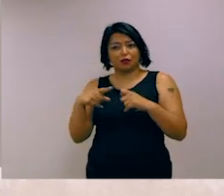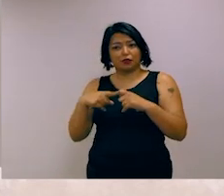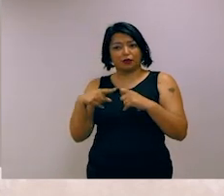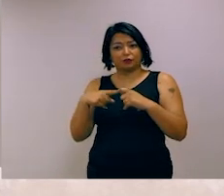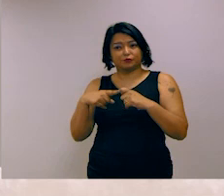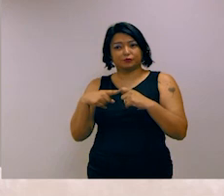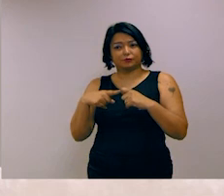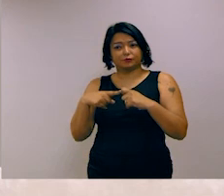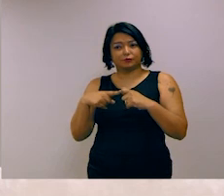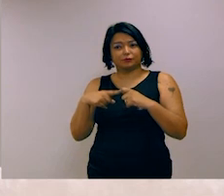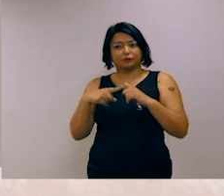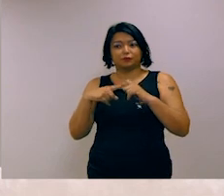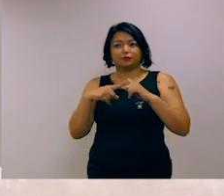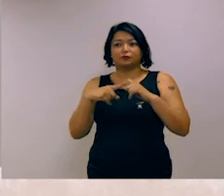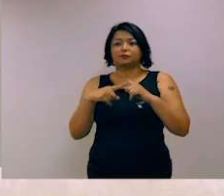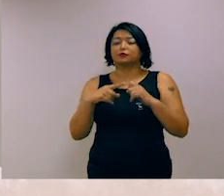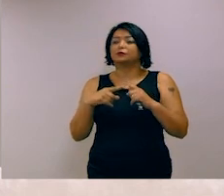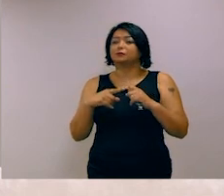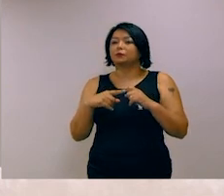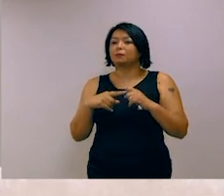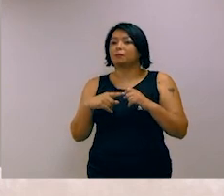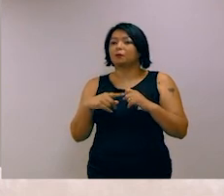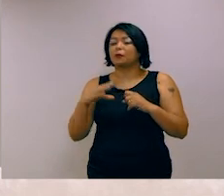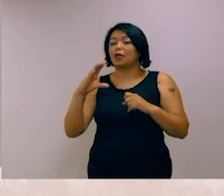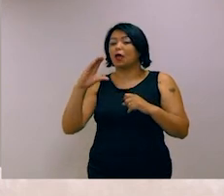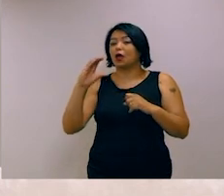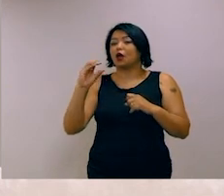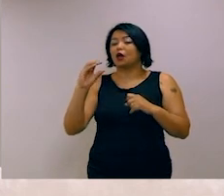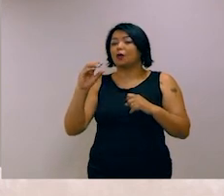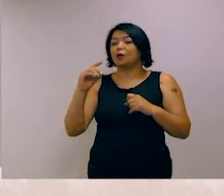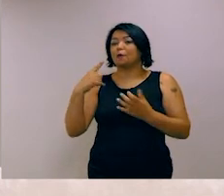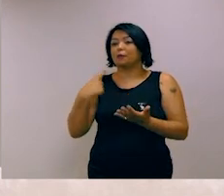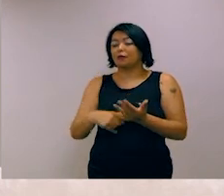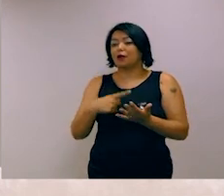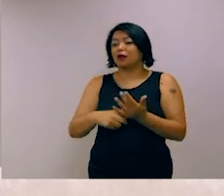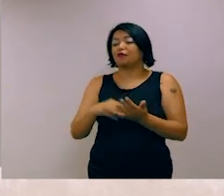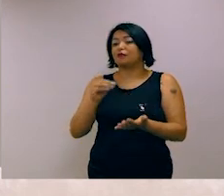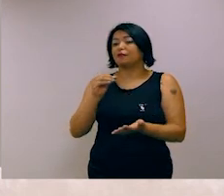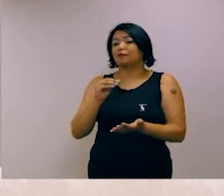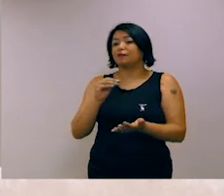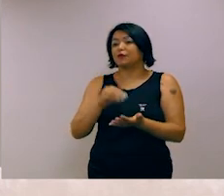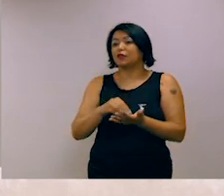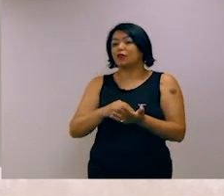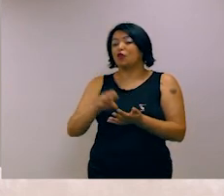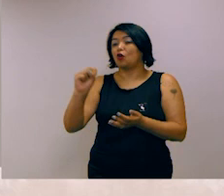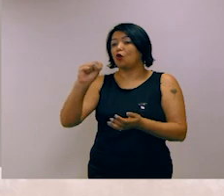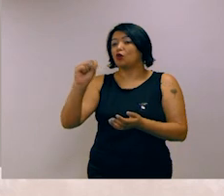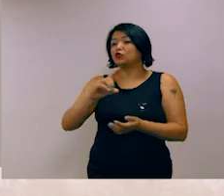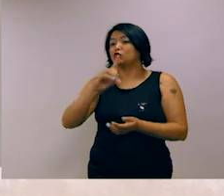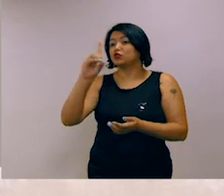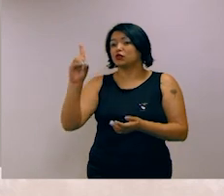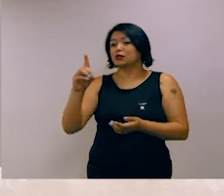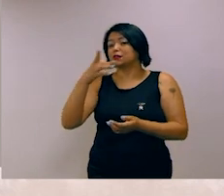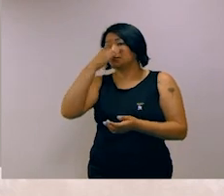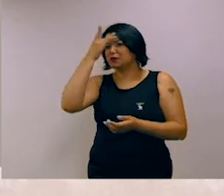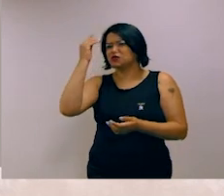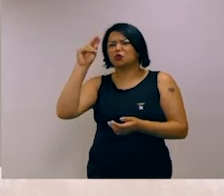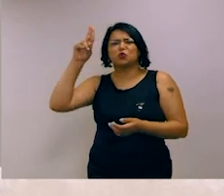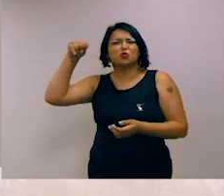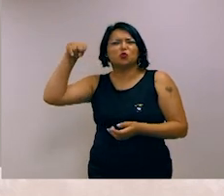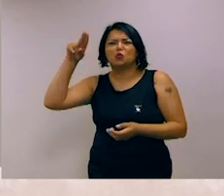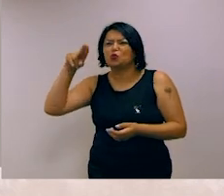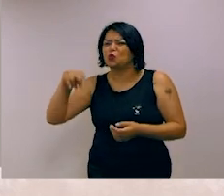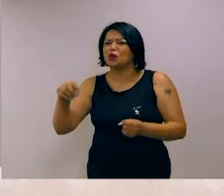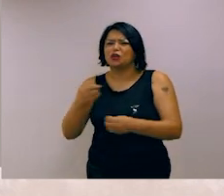the system observed that she is a chronic no-shower. You can see that our model predicts that the message that will work the